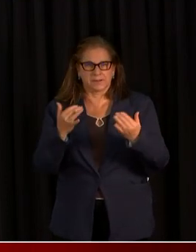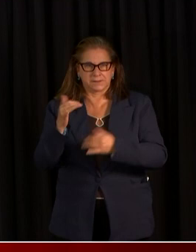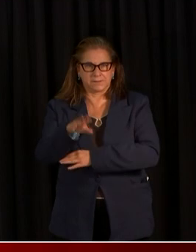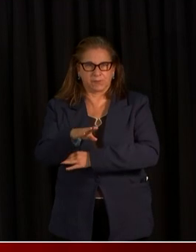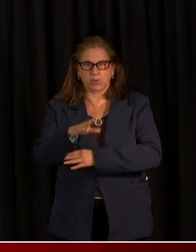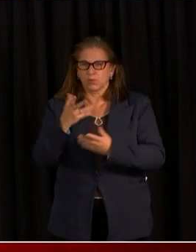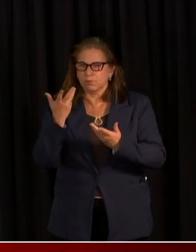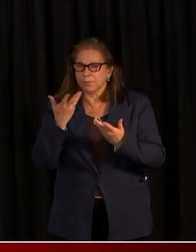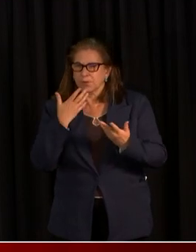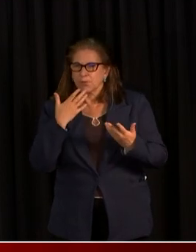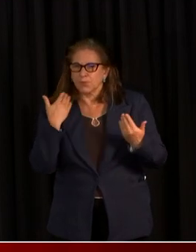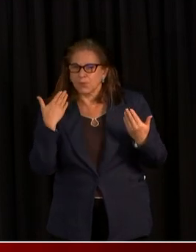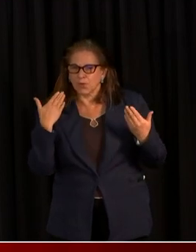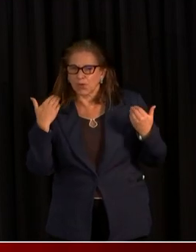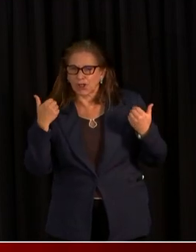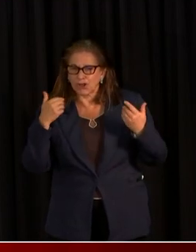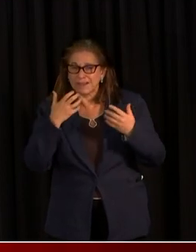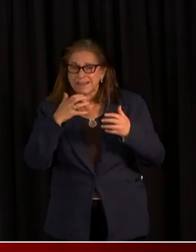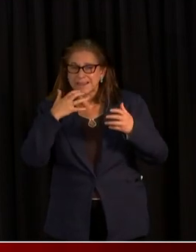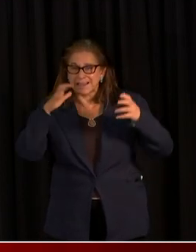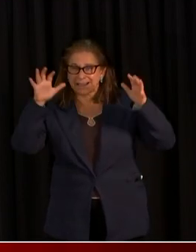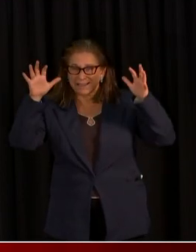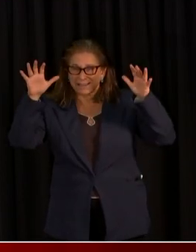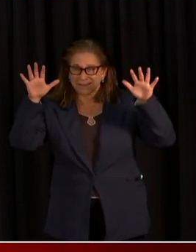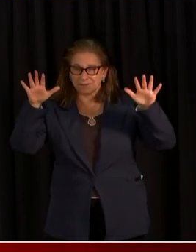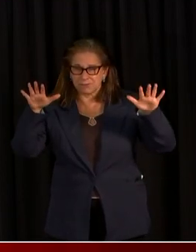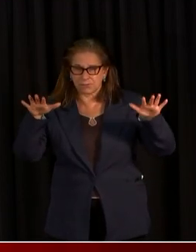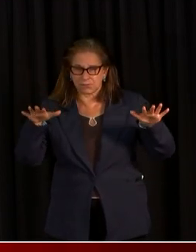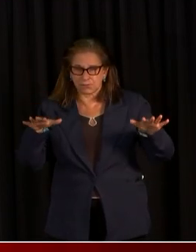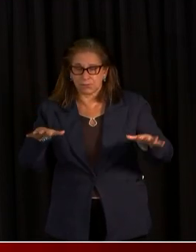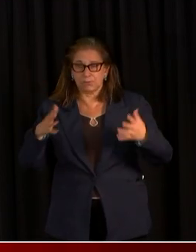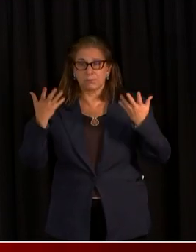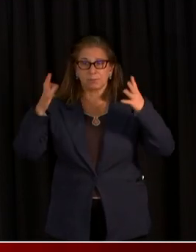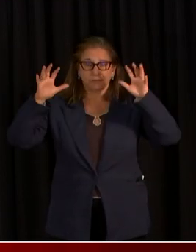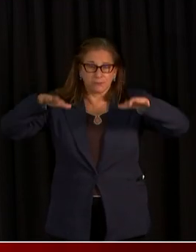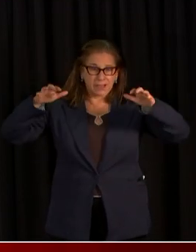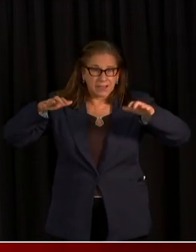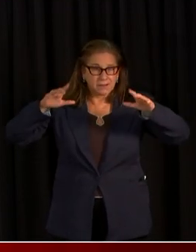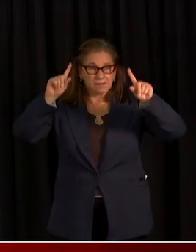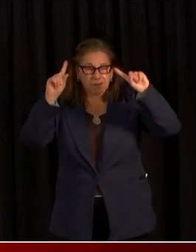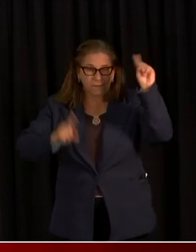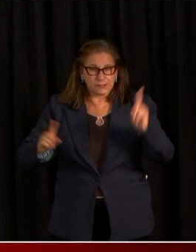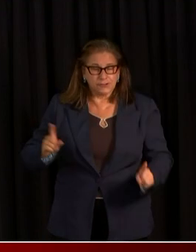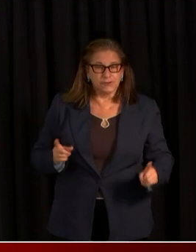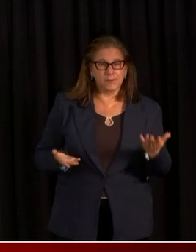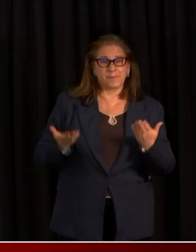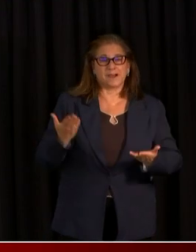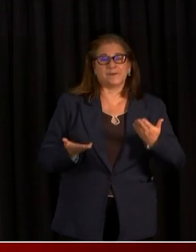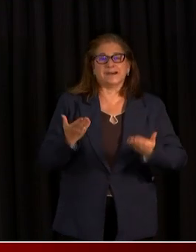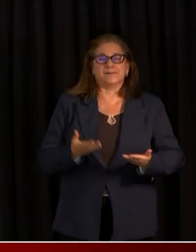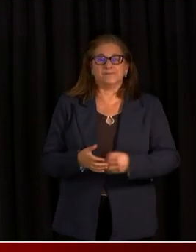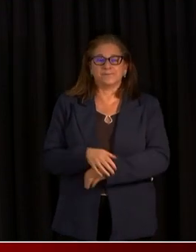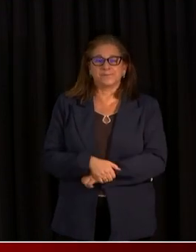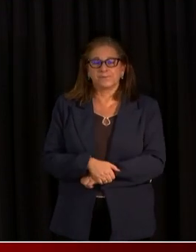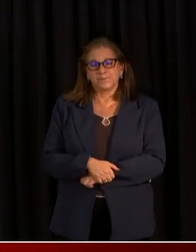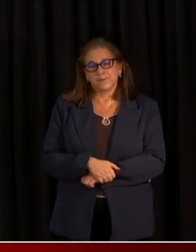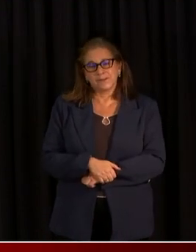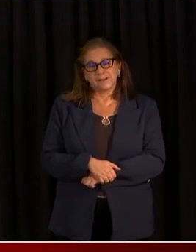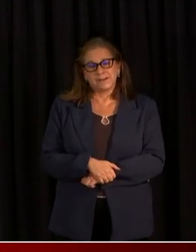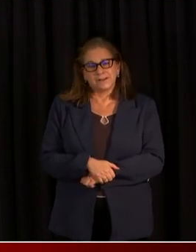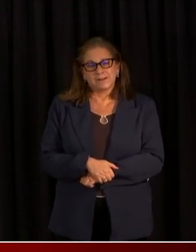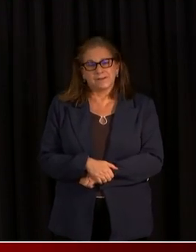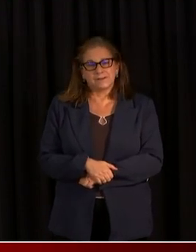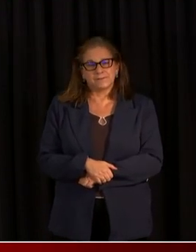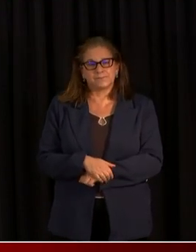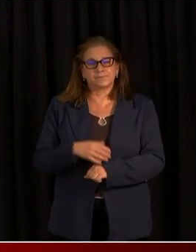may be visited by thunderstorms. So you still want to check in with those